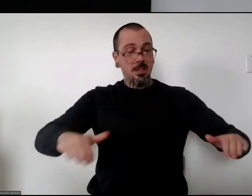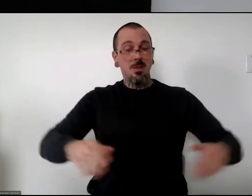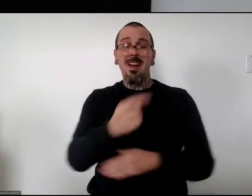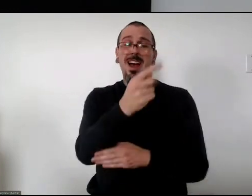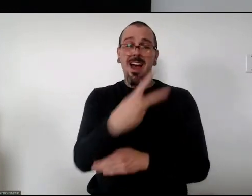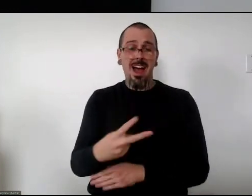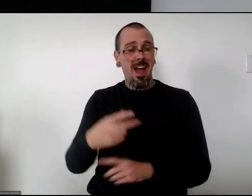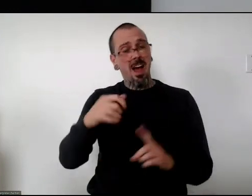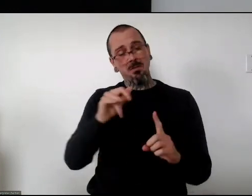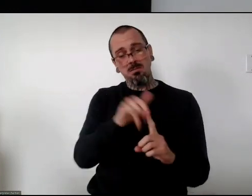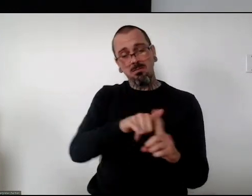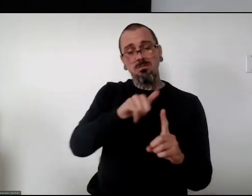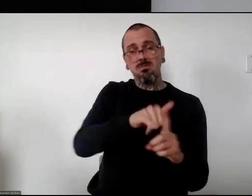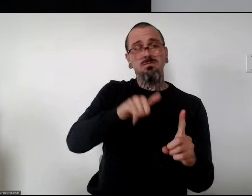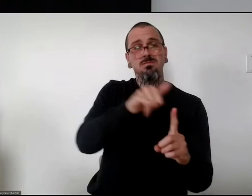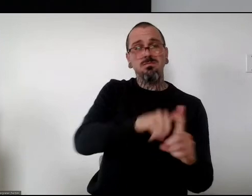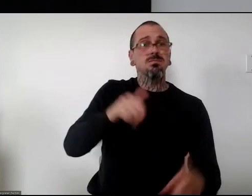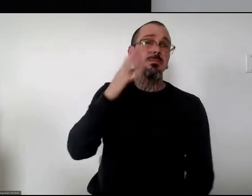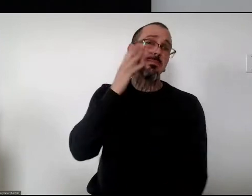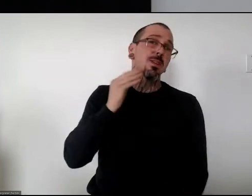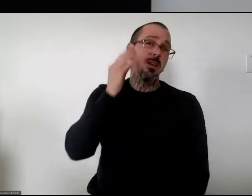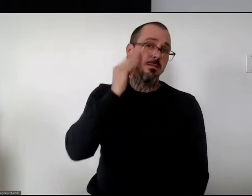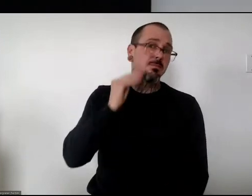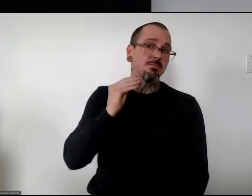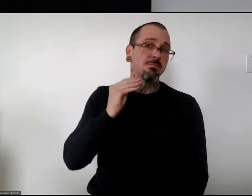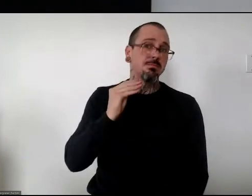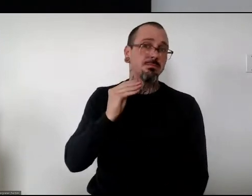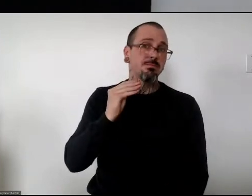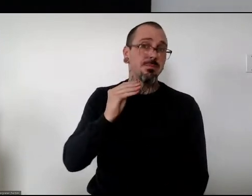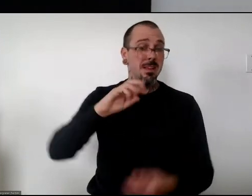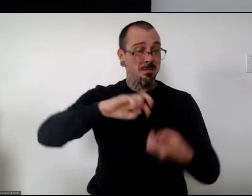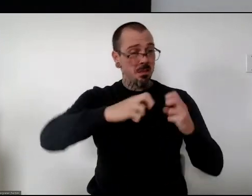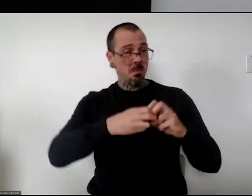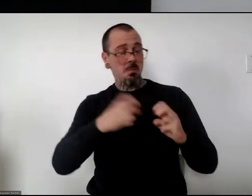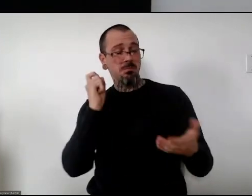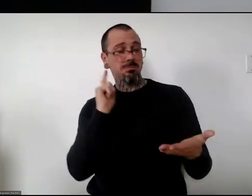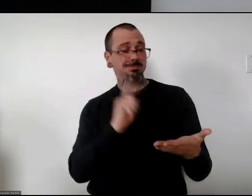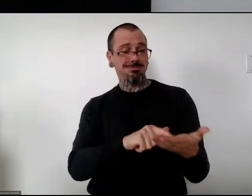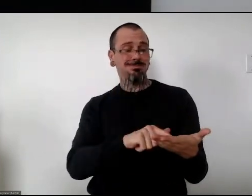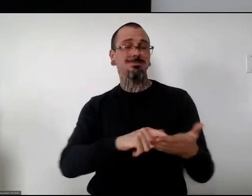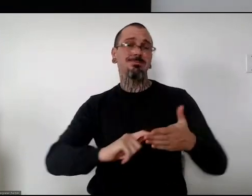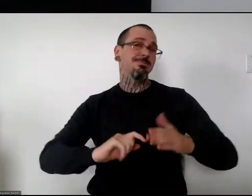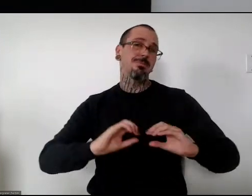going unnoticed and not being addressed today.